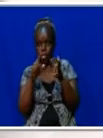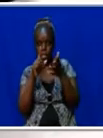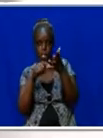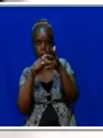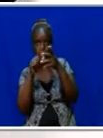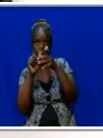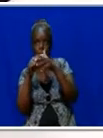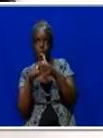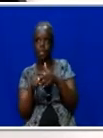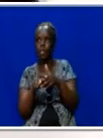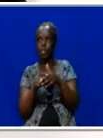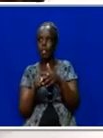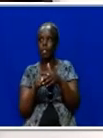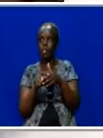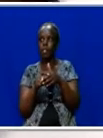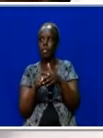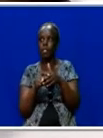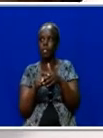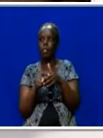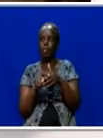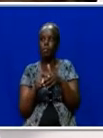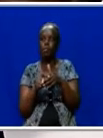will be influenced by this big